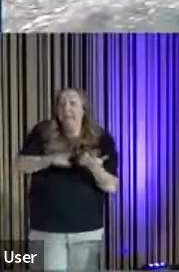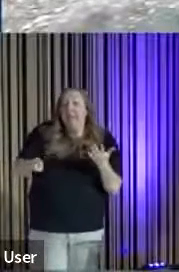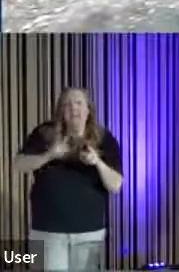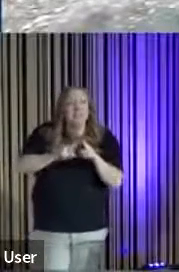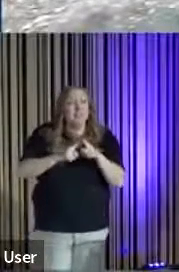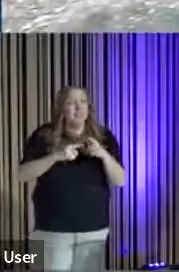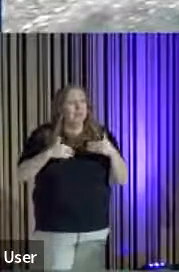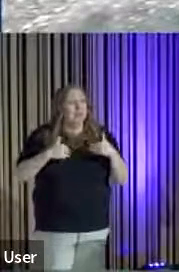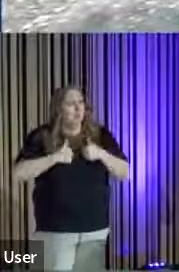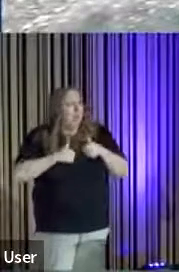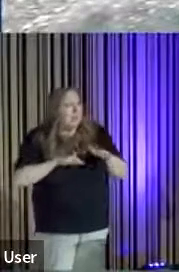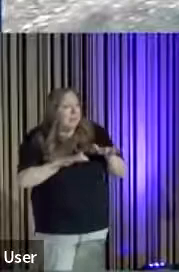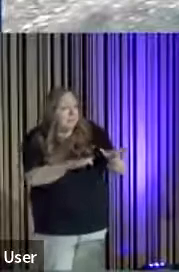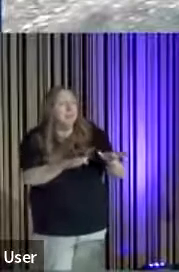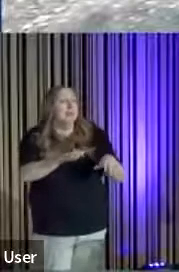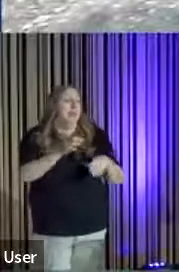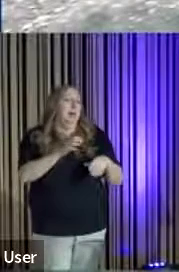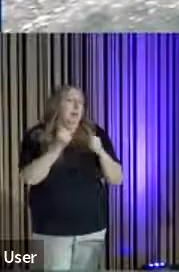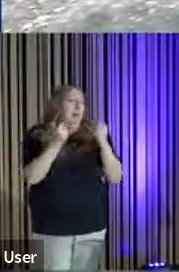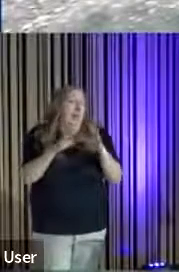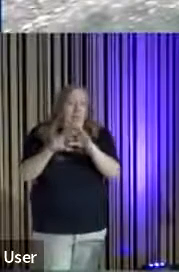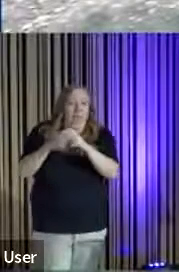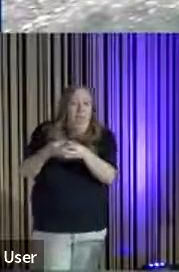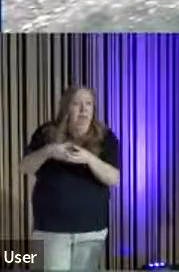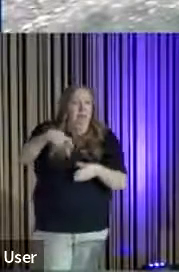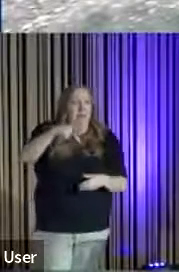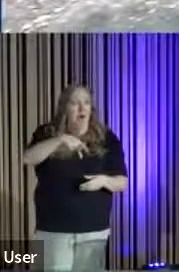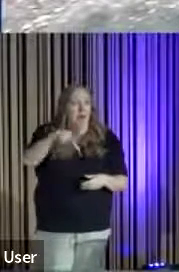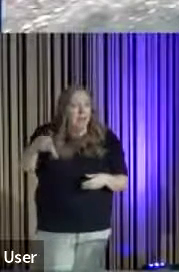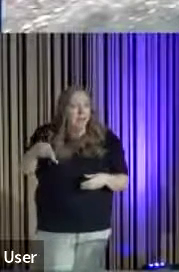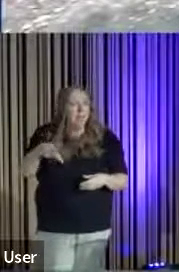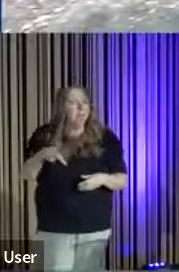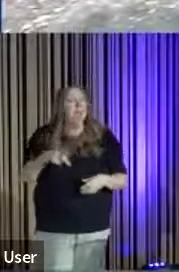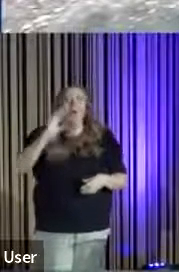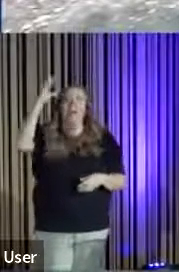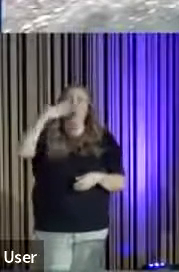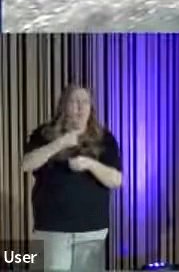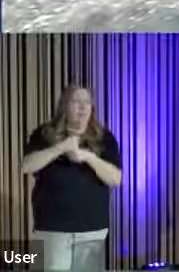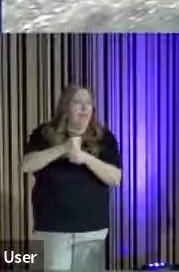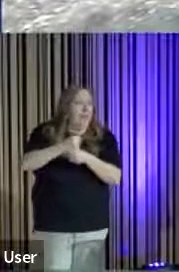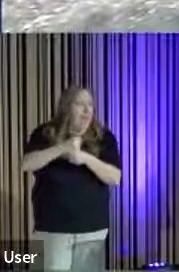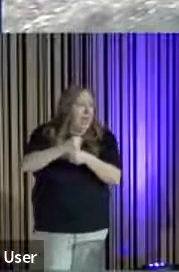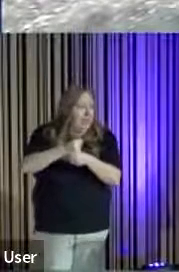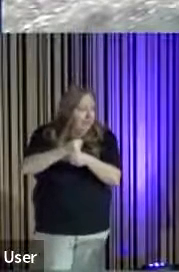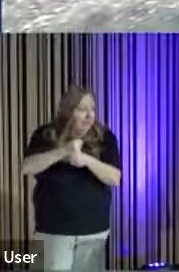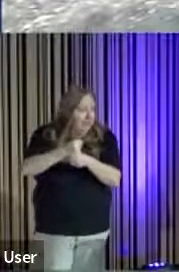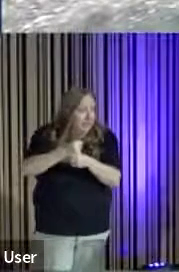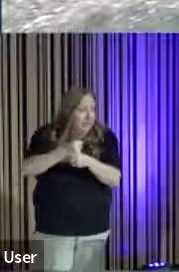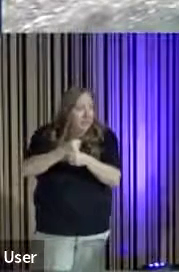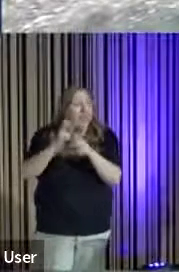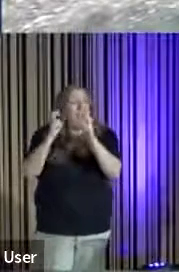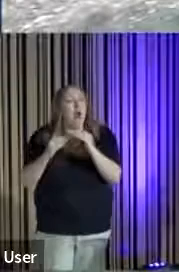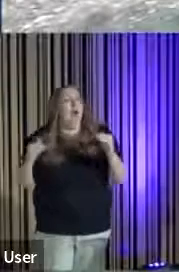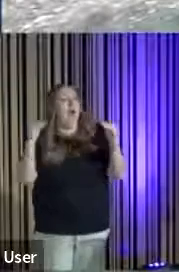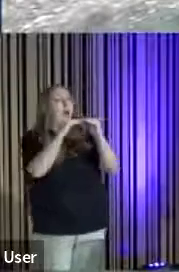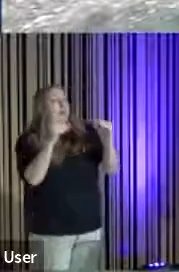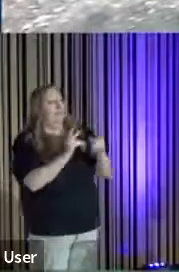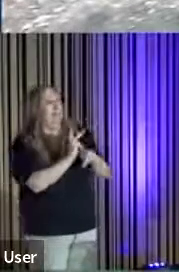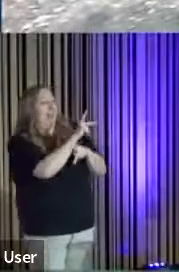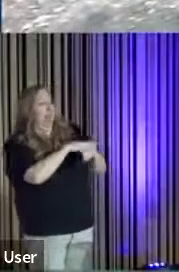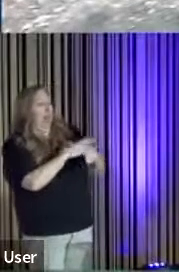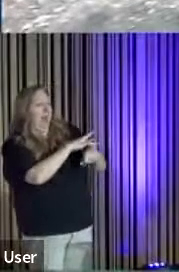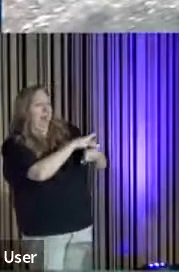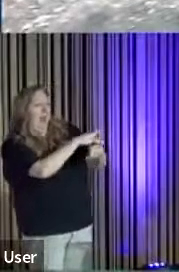call phytoplankton, are photosynthetic, and they are sort of the equivalent of the plants on land